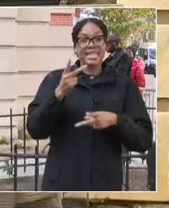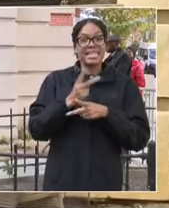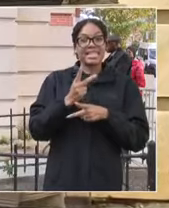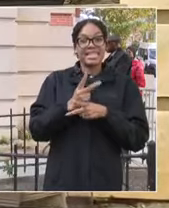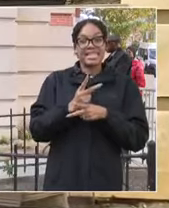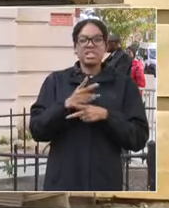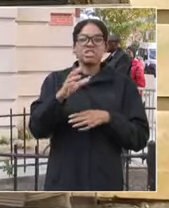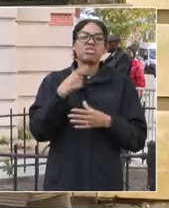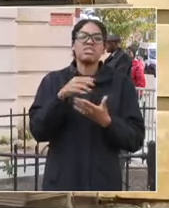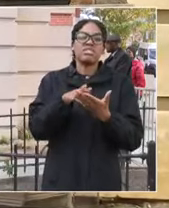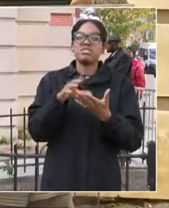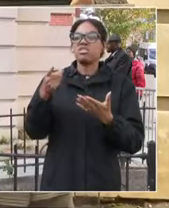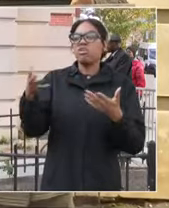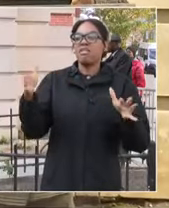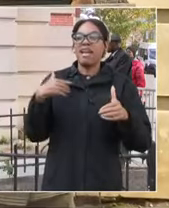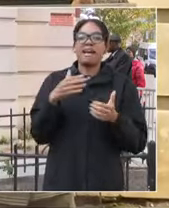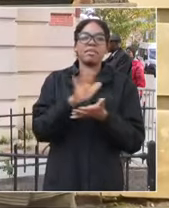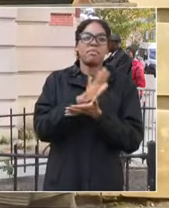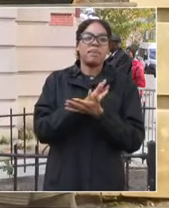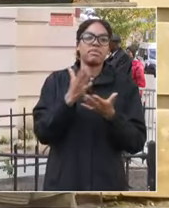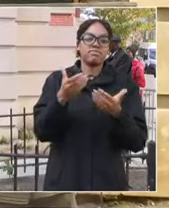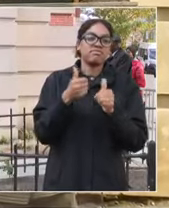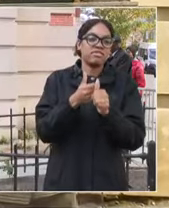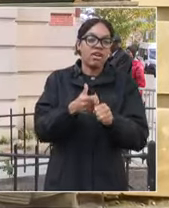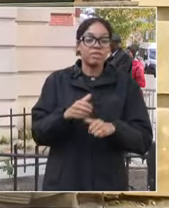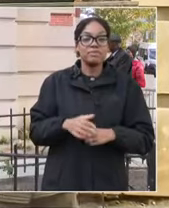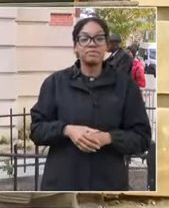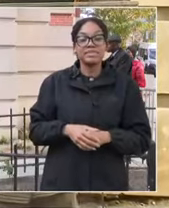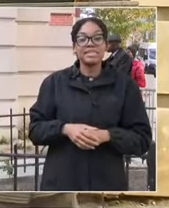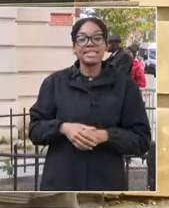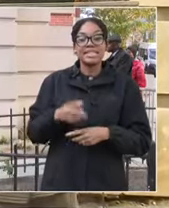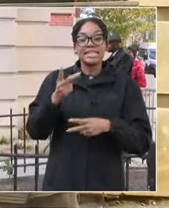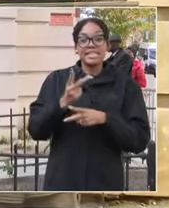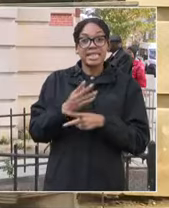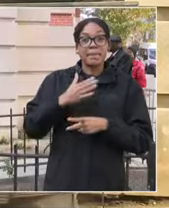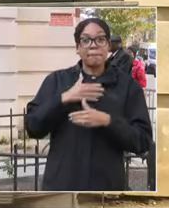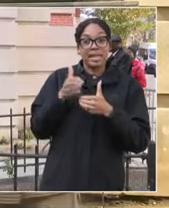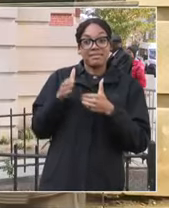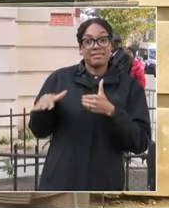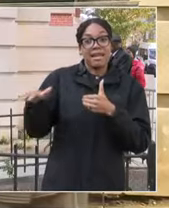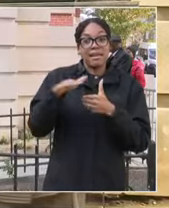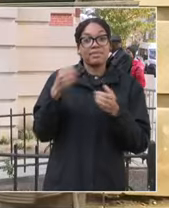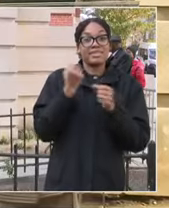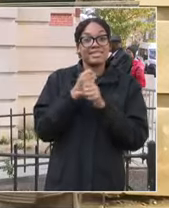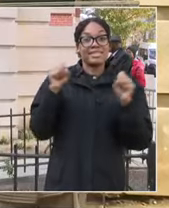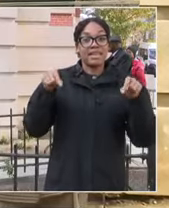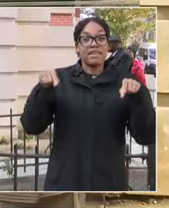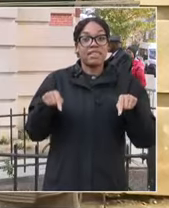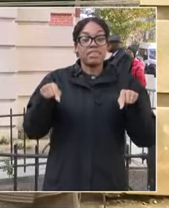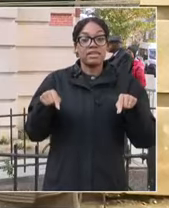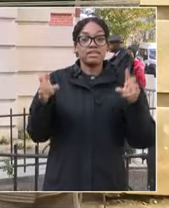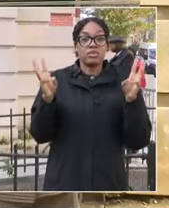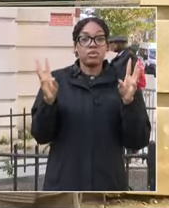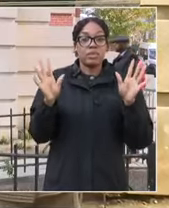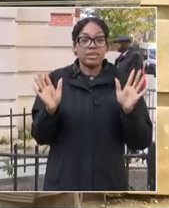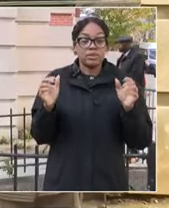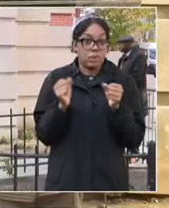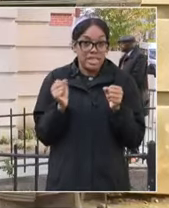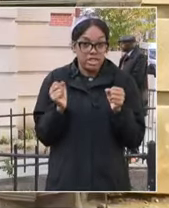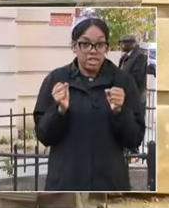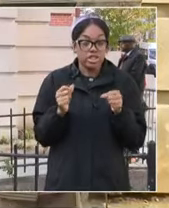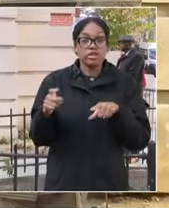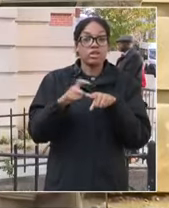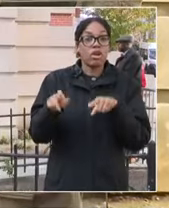this, you can say it with me since you haven't, to keep my neighbors safe this winter by calling 311 or